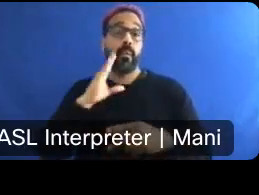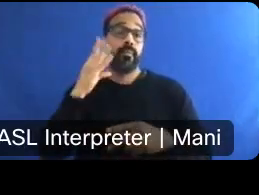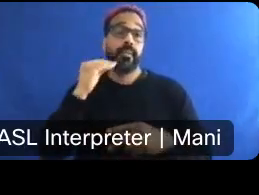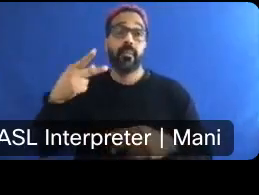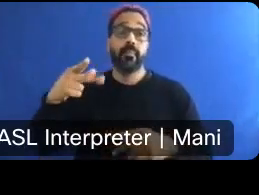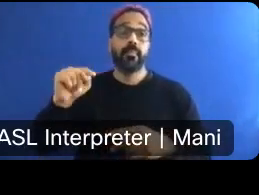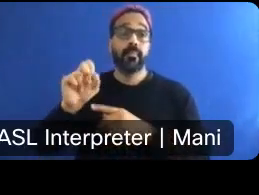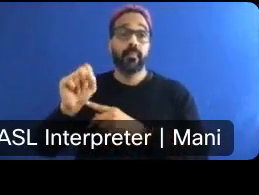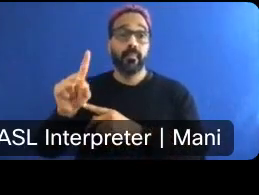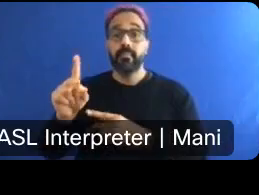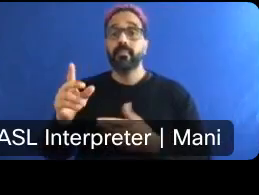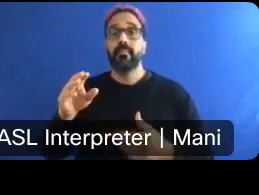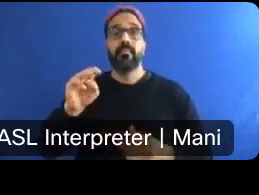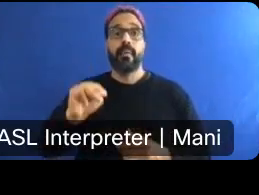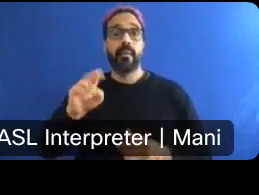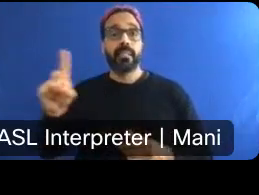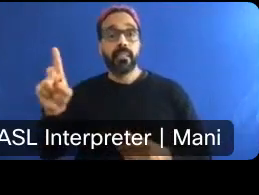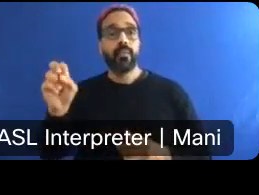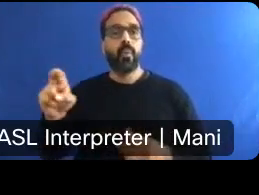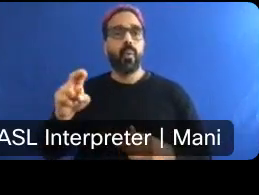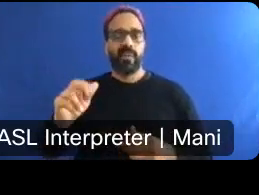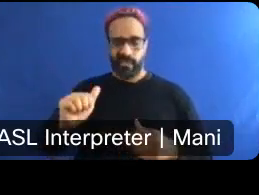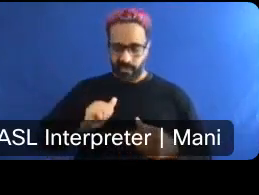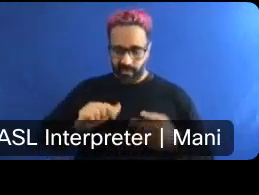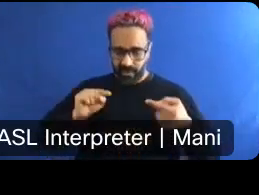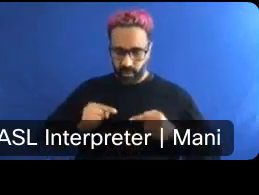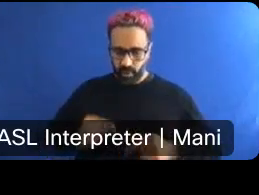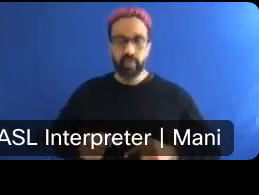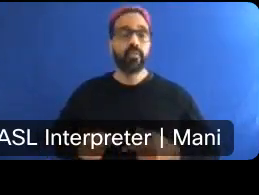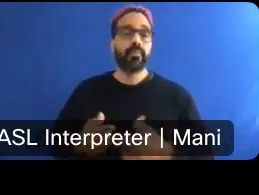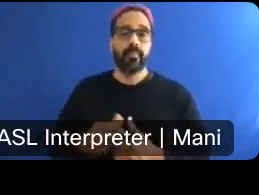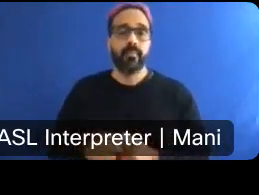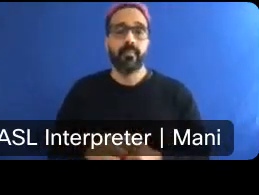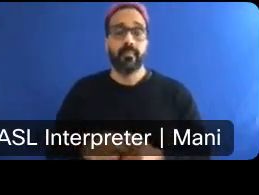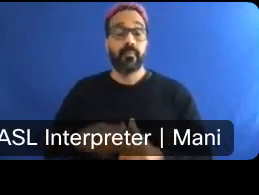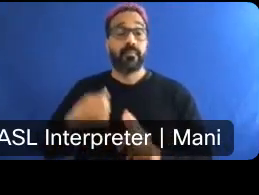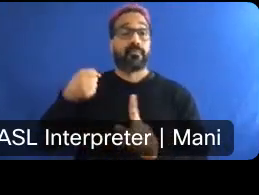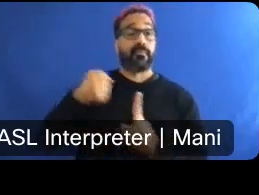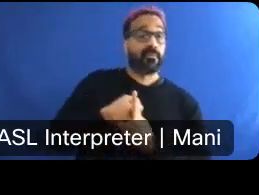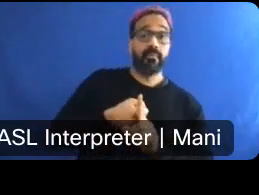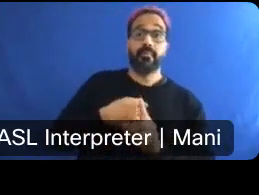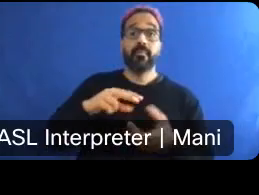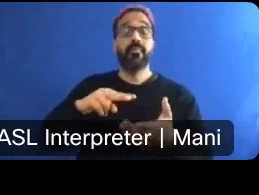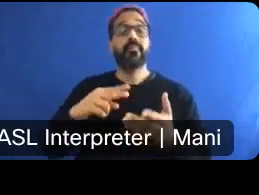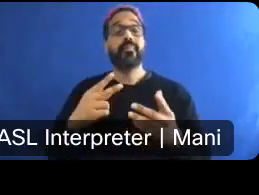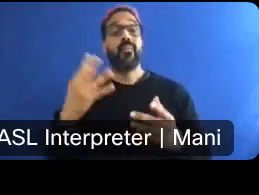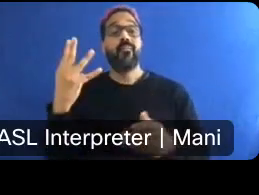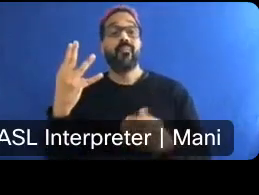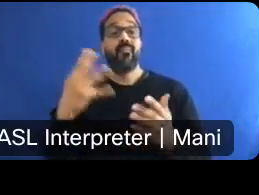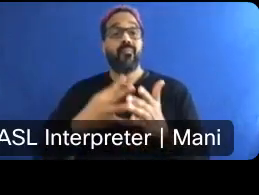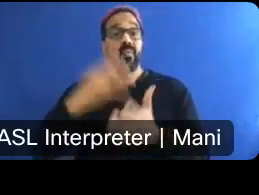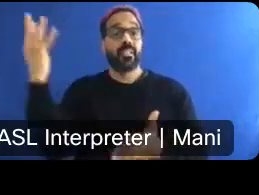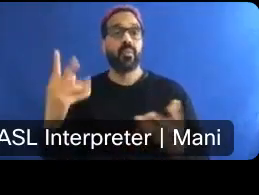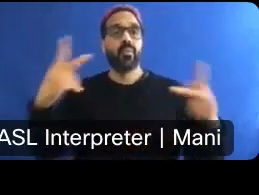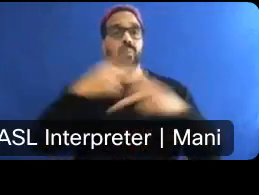depressive disorder, or self-injury. Those affected are also 4 times more likely to have suicide attempts and